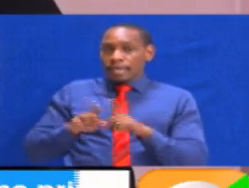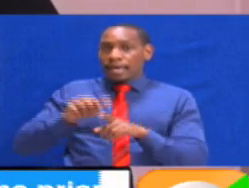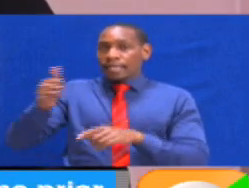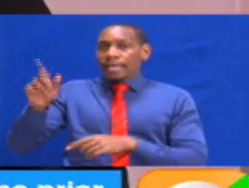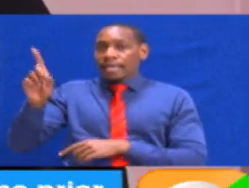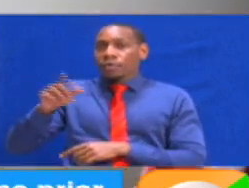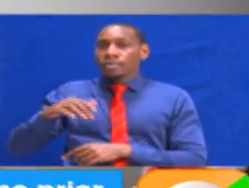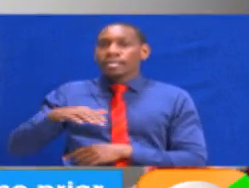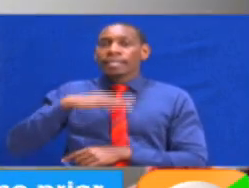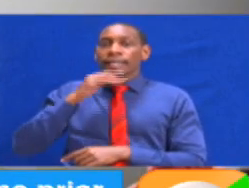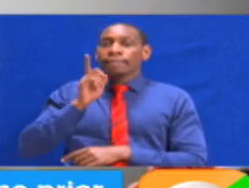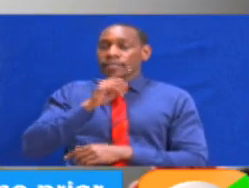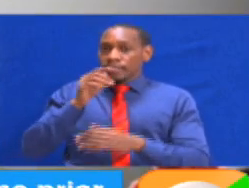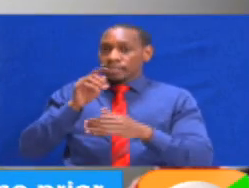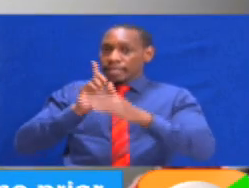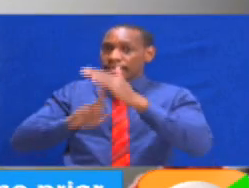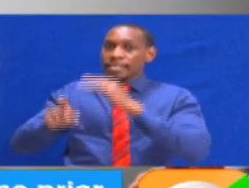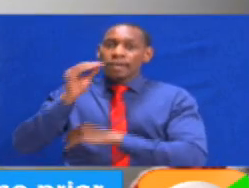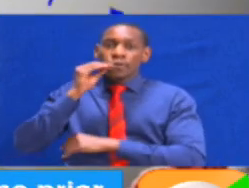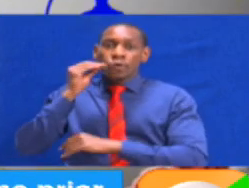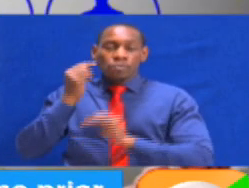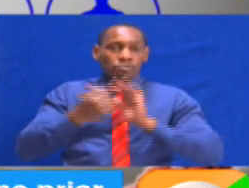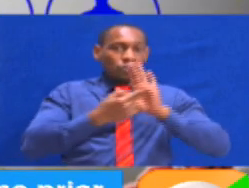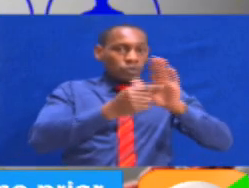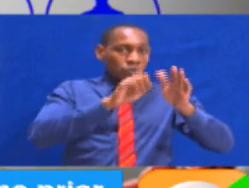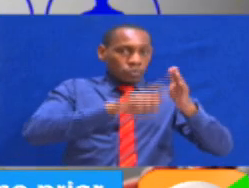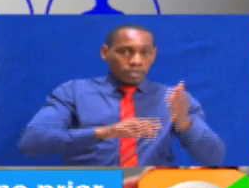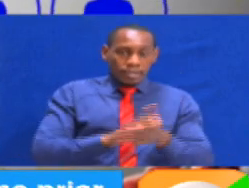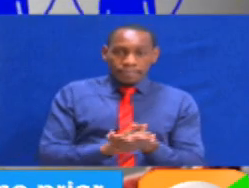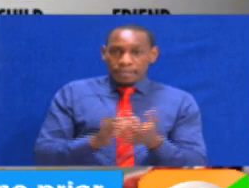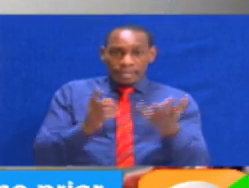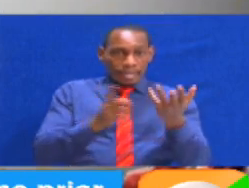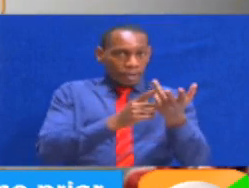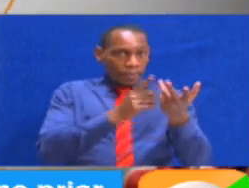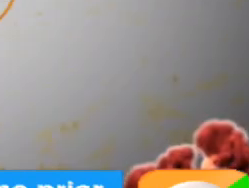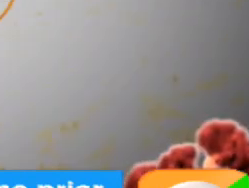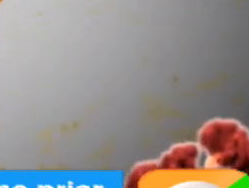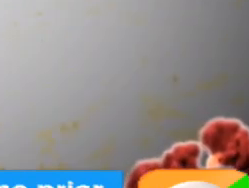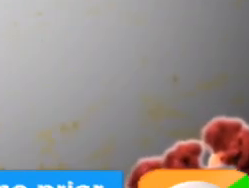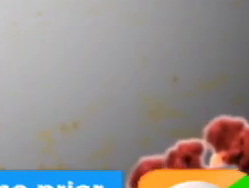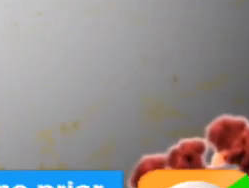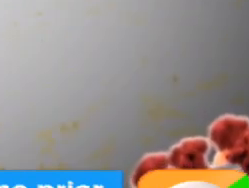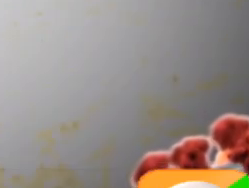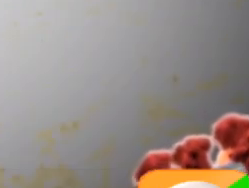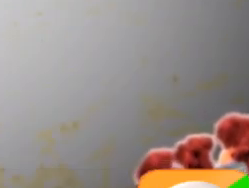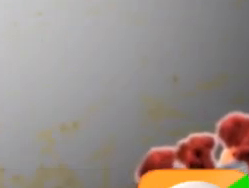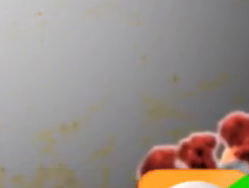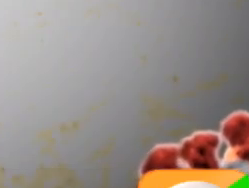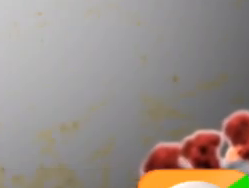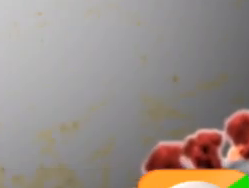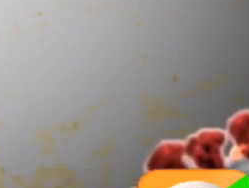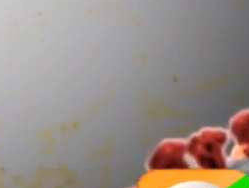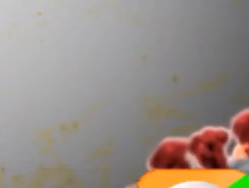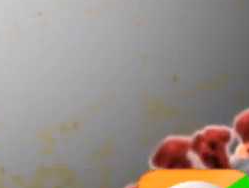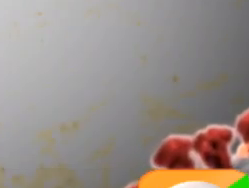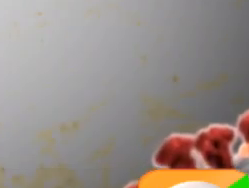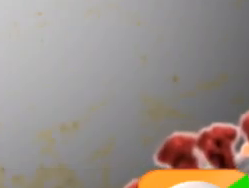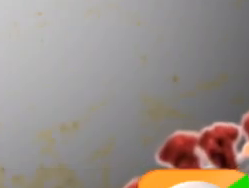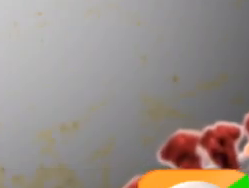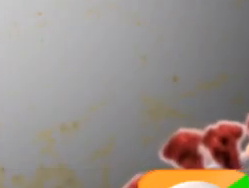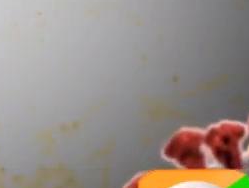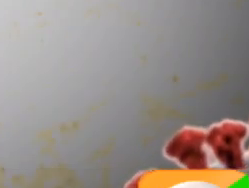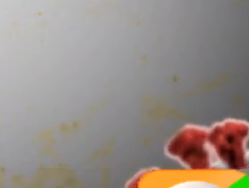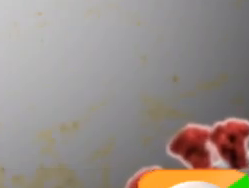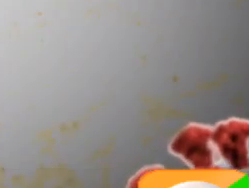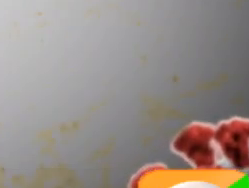also had passed away in the house. That tells you how many people who came into close proximity with those people in the house,